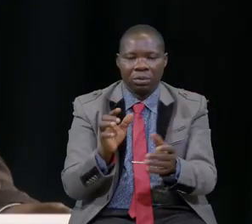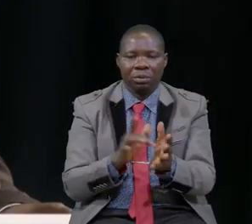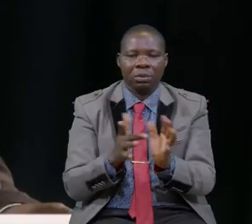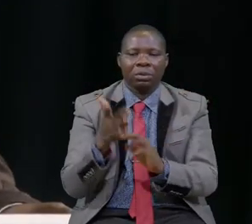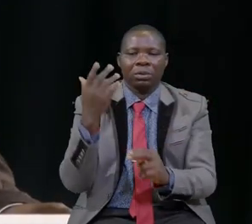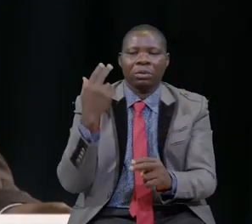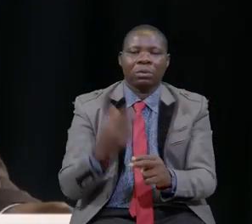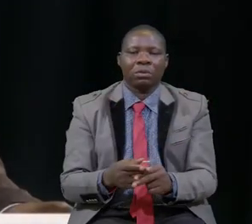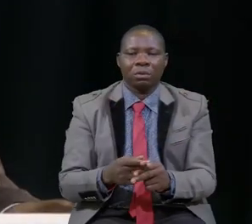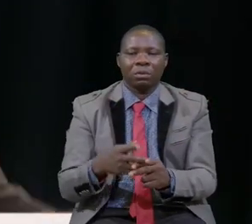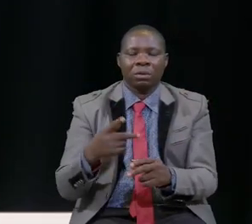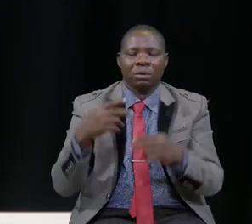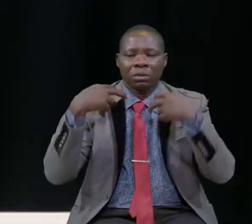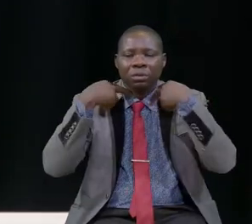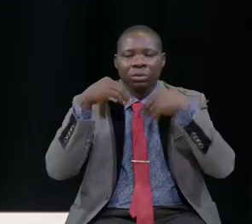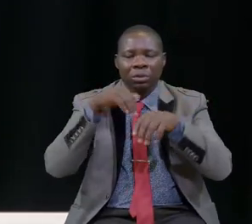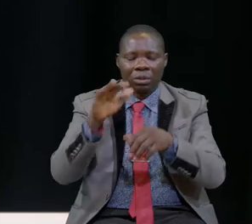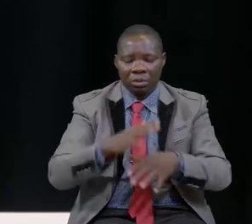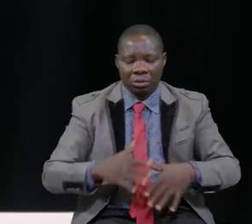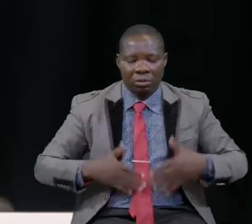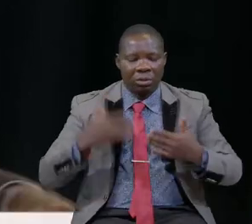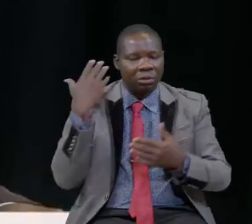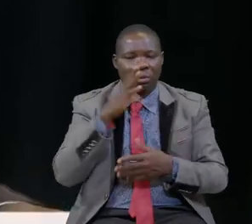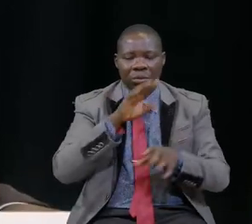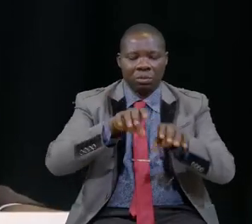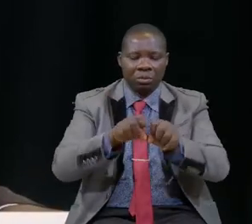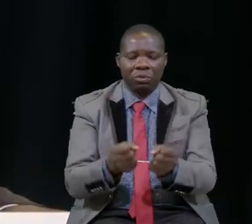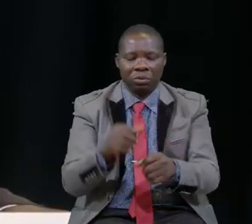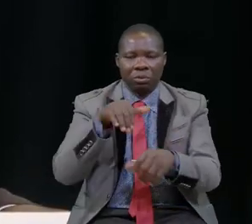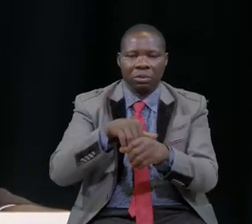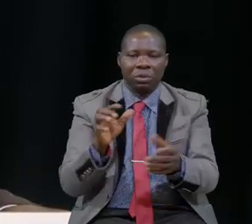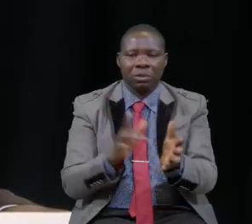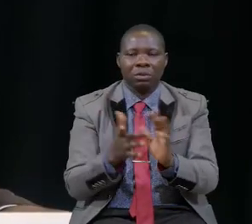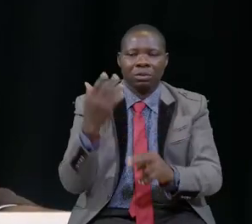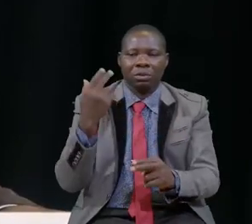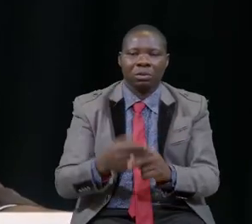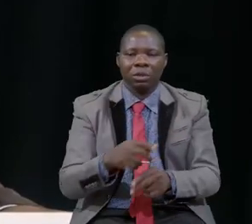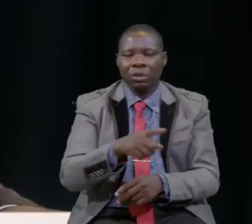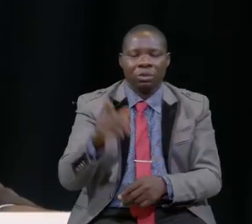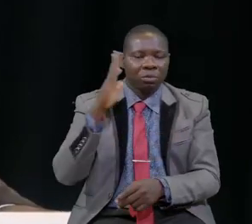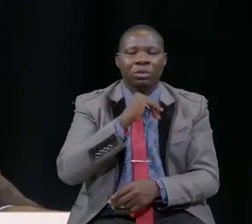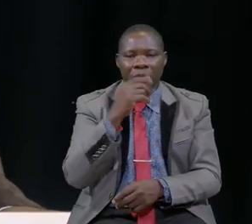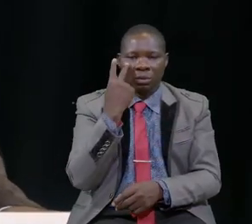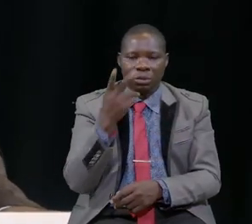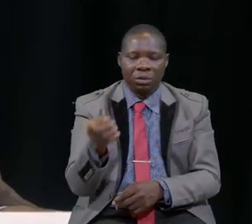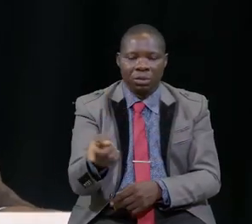The yoke in your life will be broken. You will not see them again.